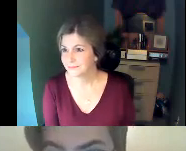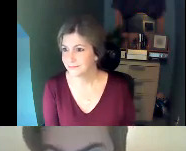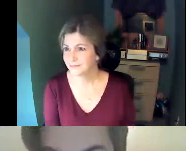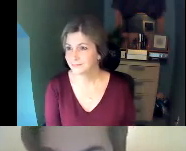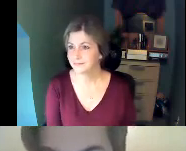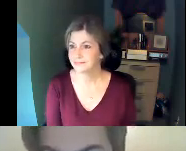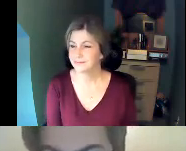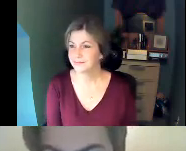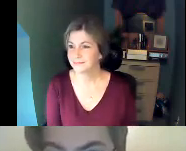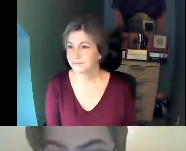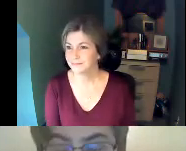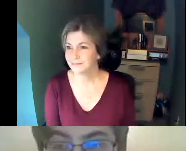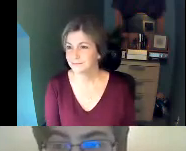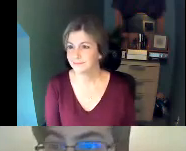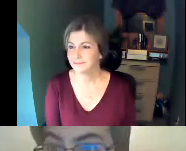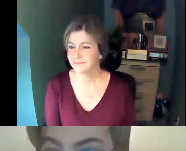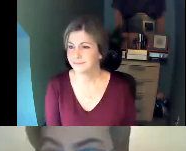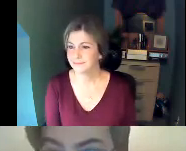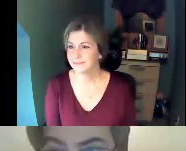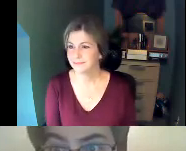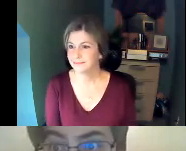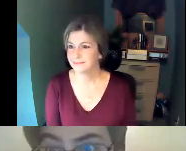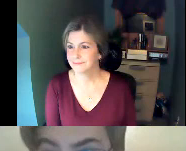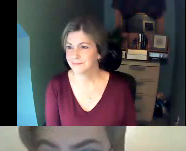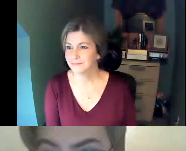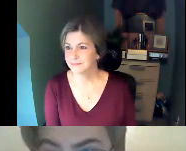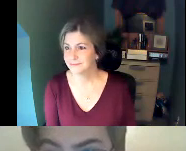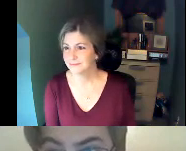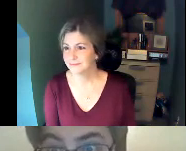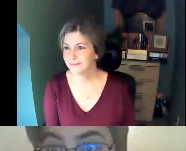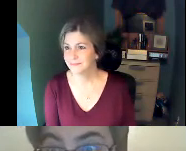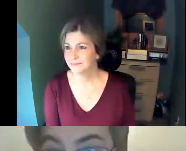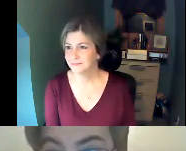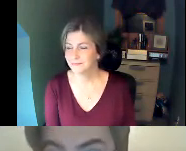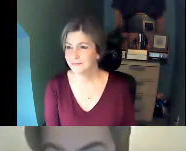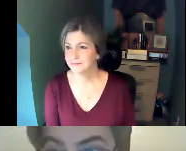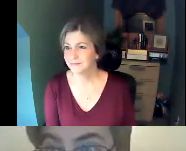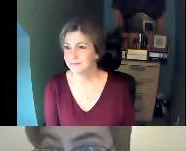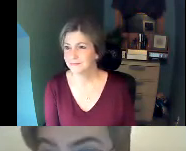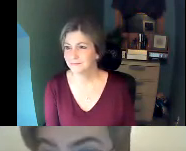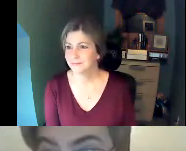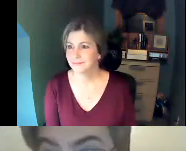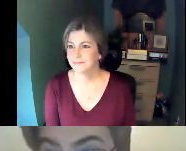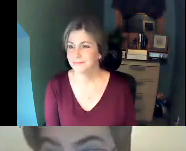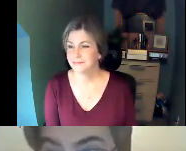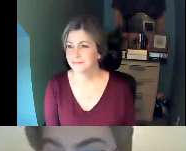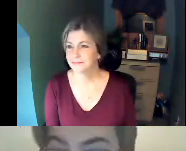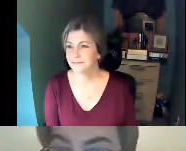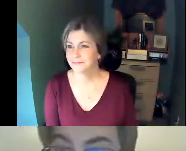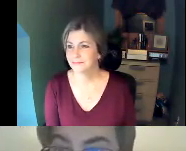to check their communications and to be prepared and communicative with the college or university they're